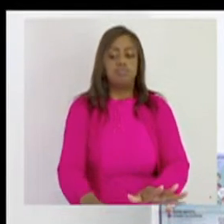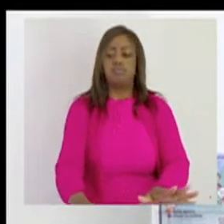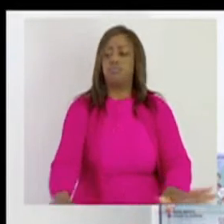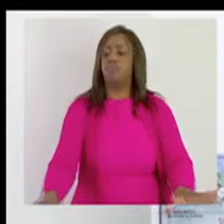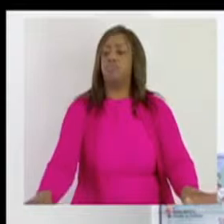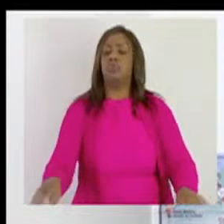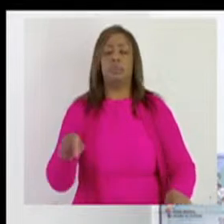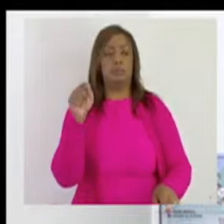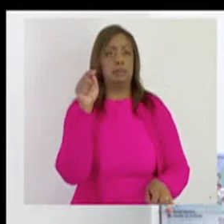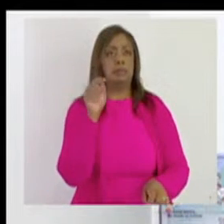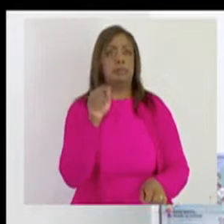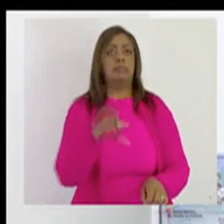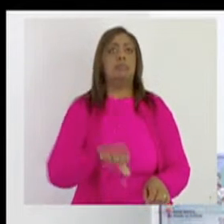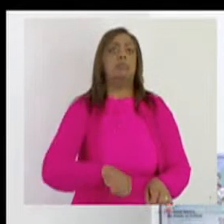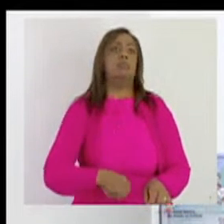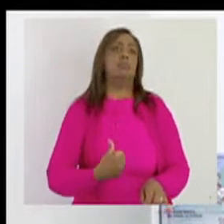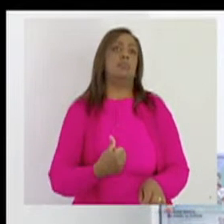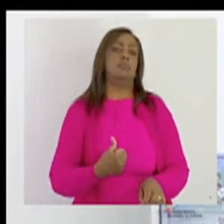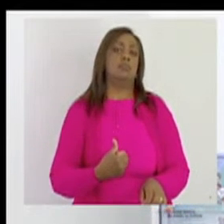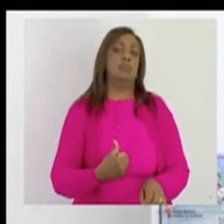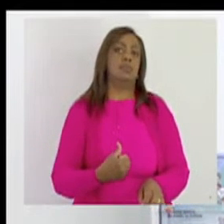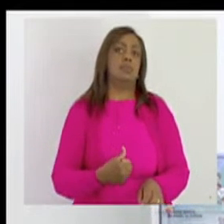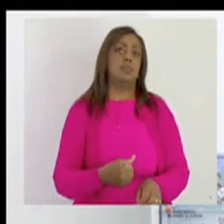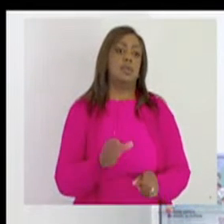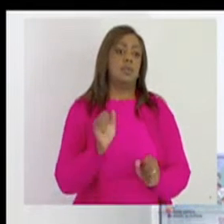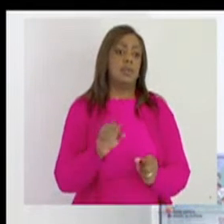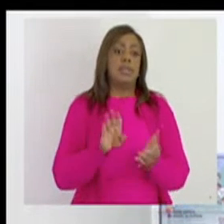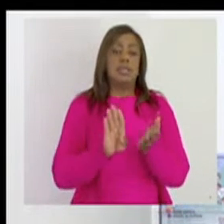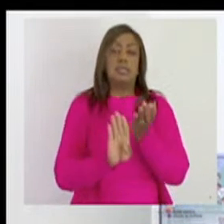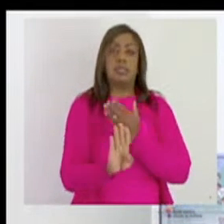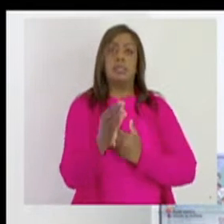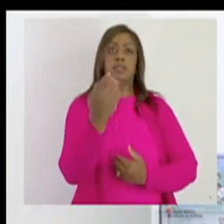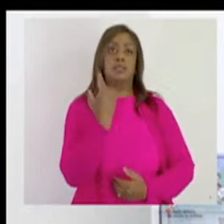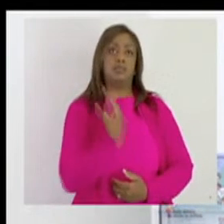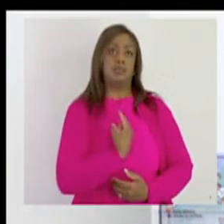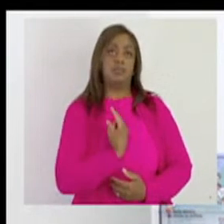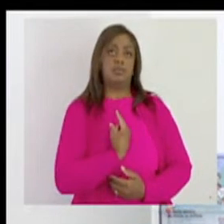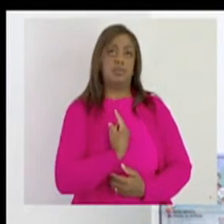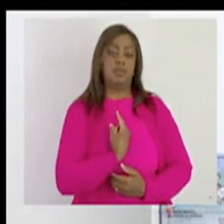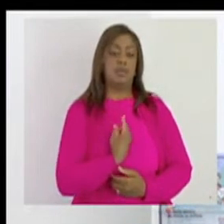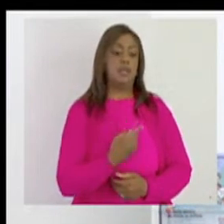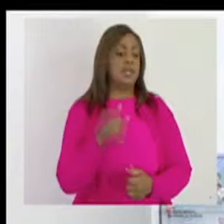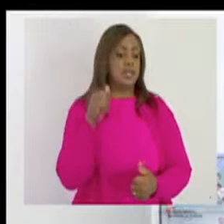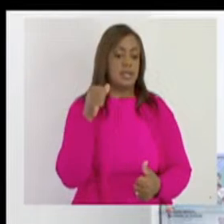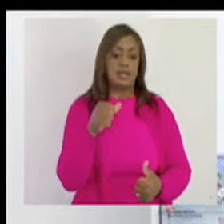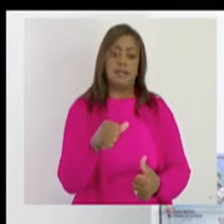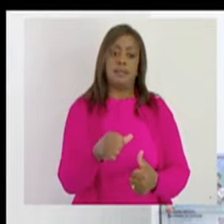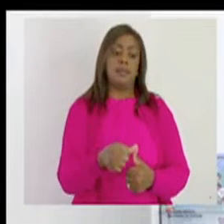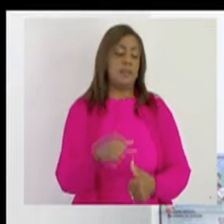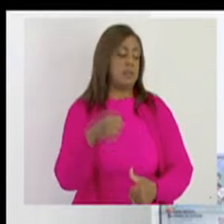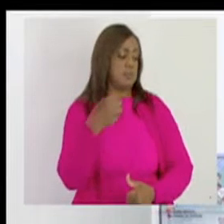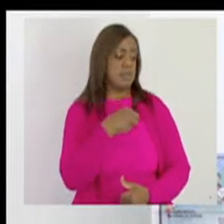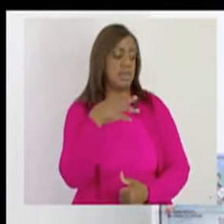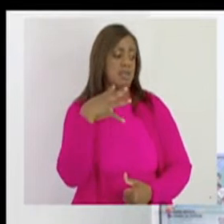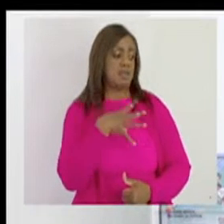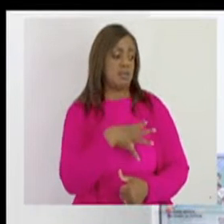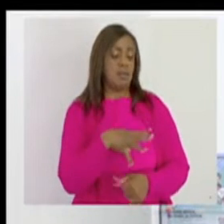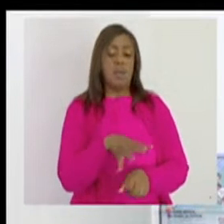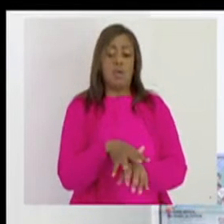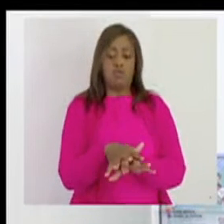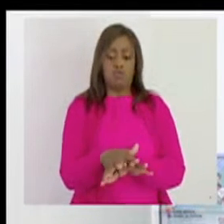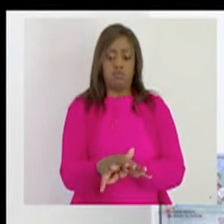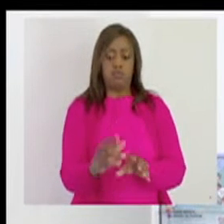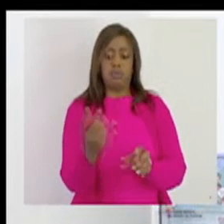the body fluids that can be infected by the virus. So we say that HIV is transmitted from one person to